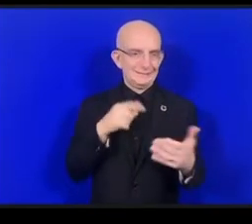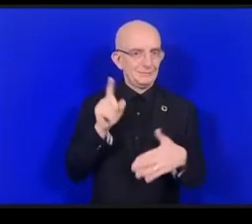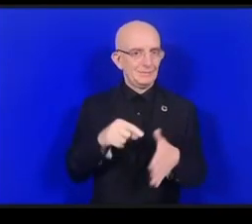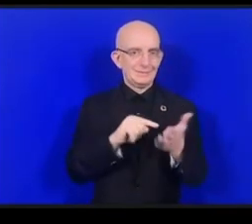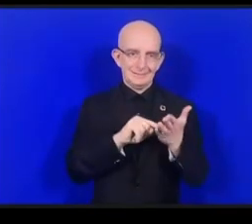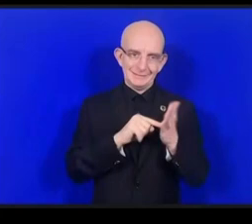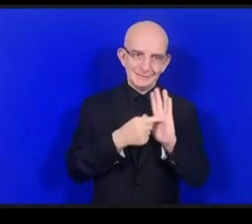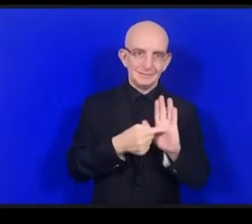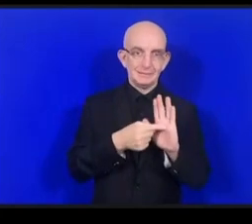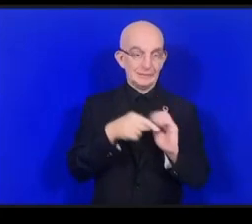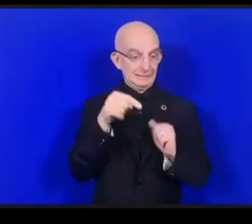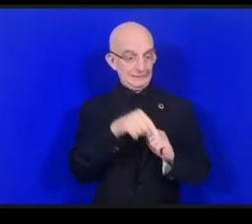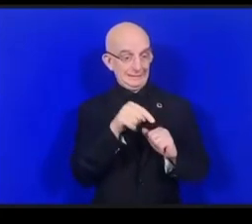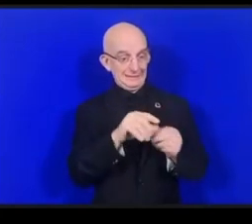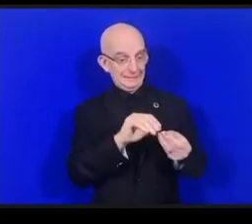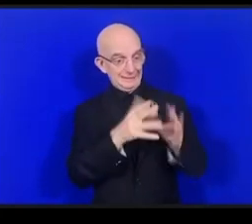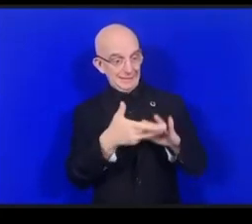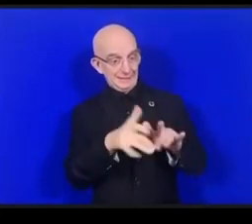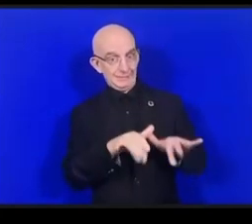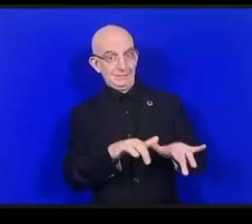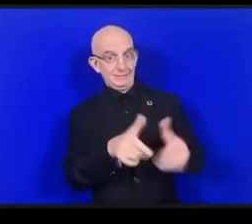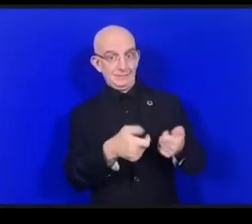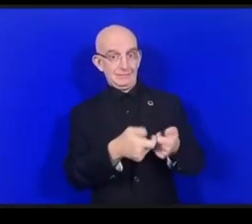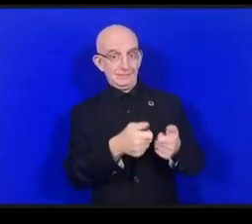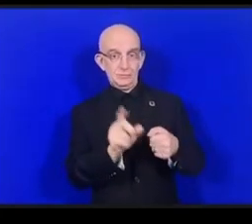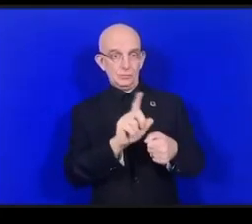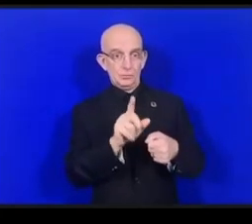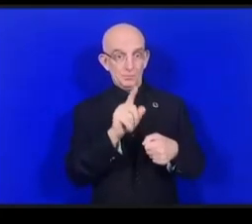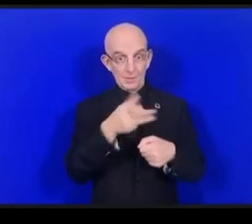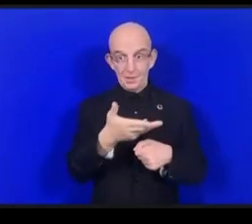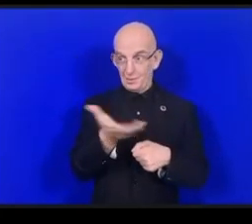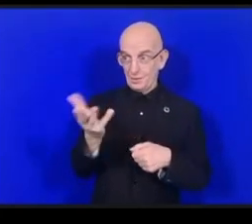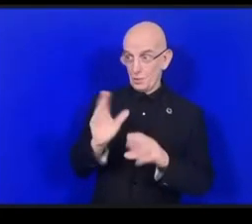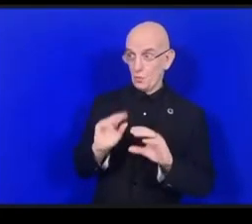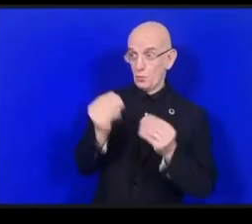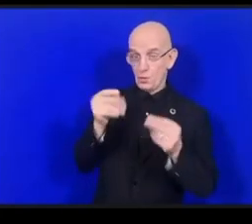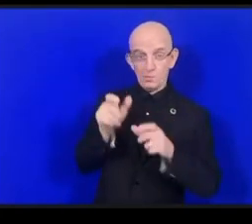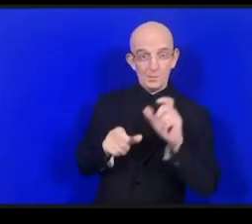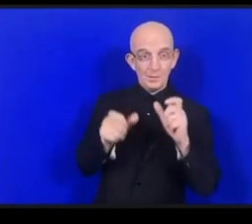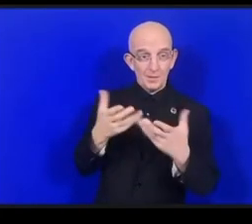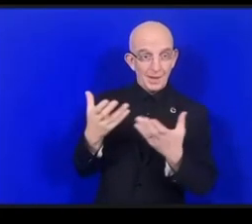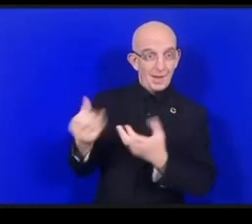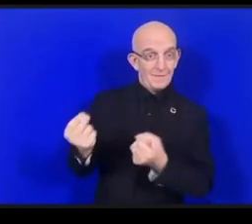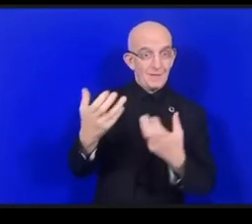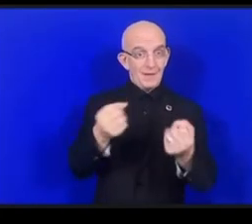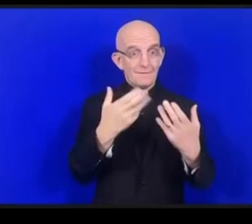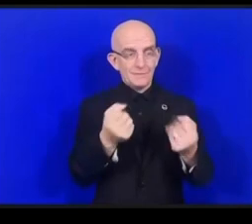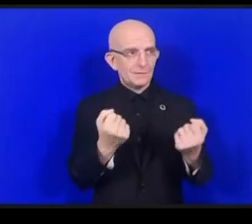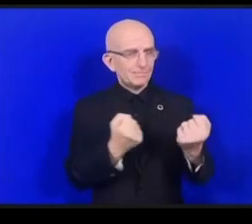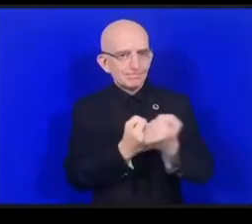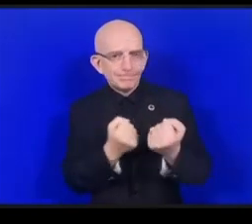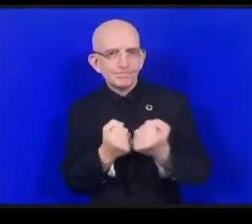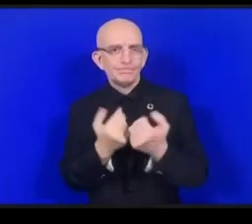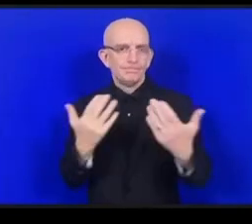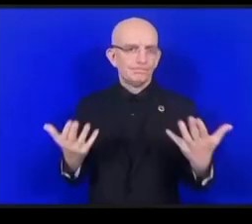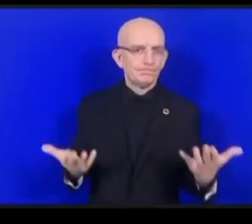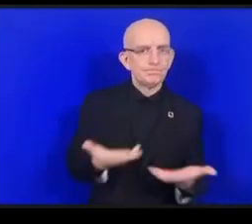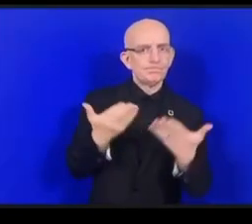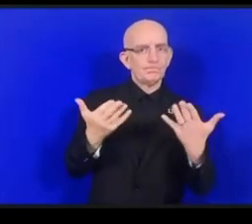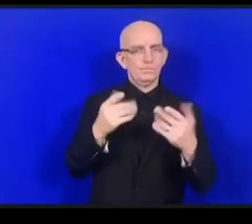very active in advocating and walking on the activism walk, for example, like freedom of speech and